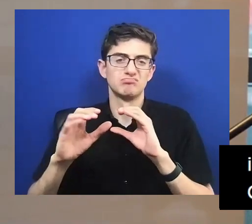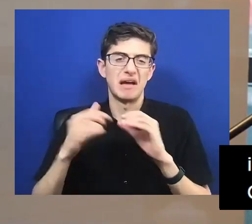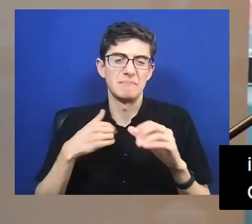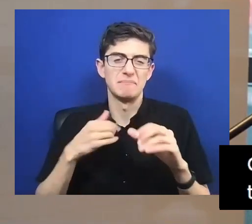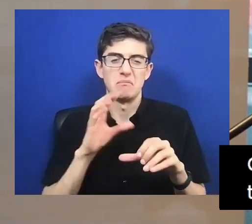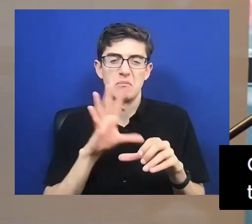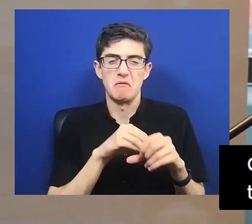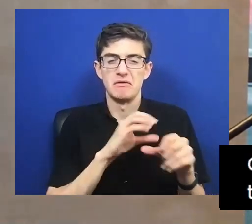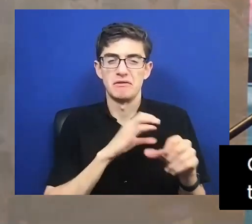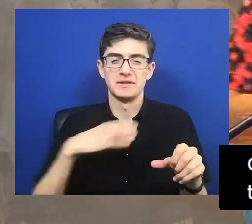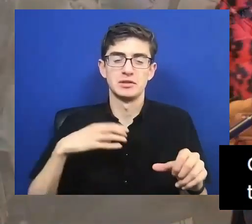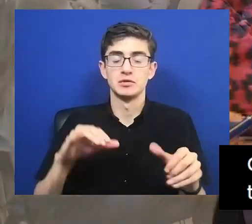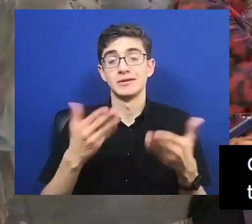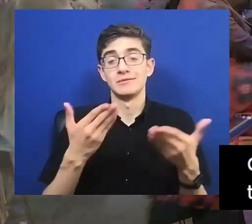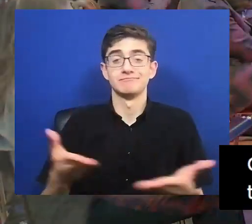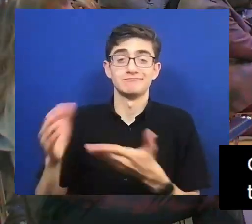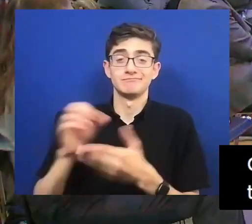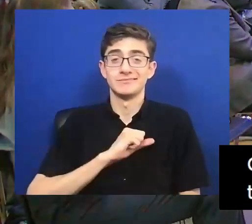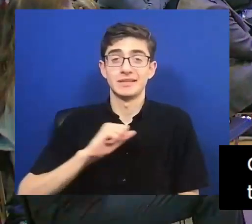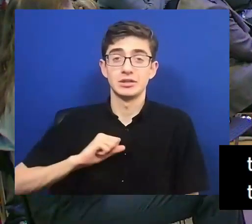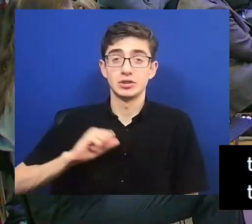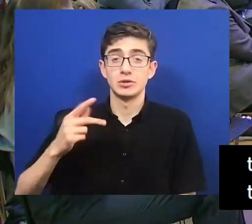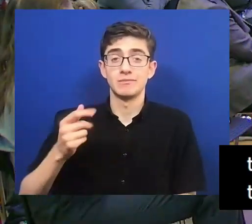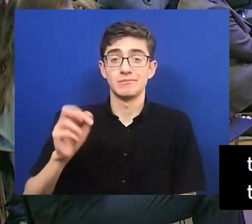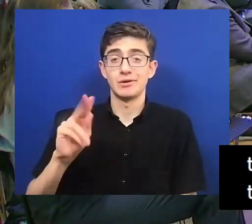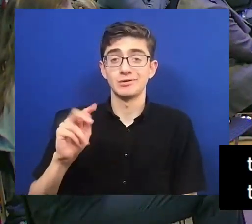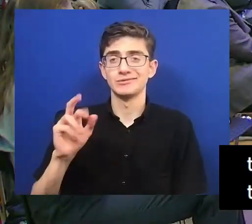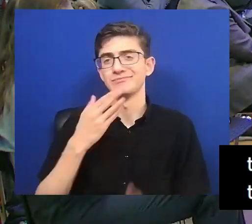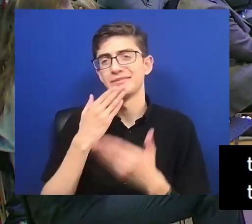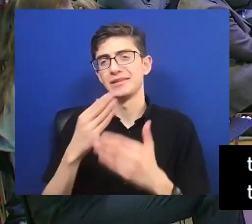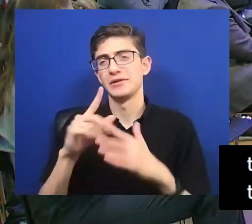for being here. Thanks.